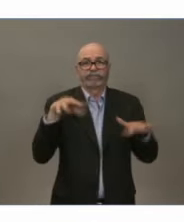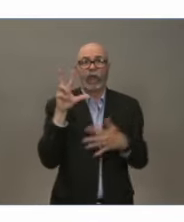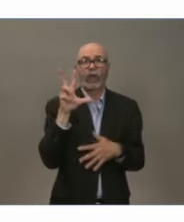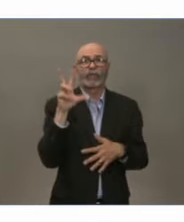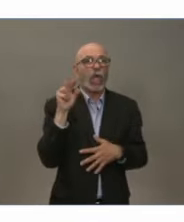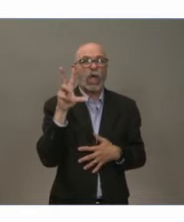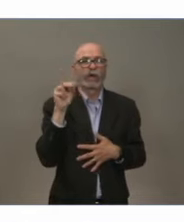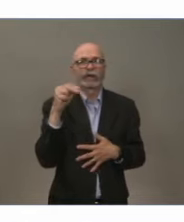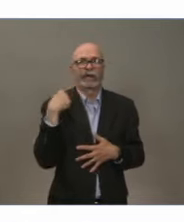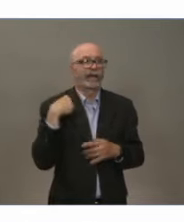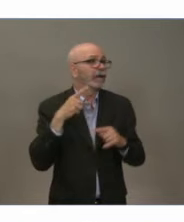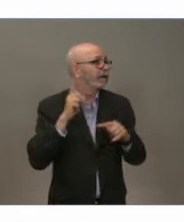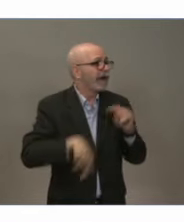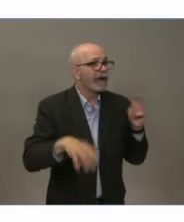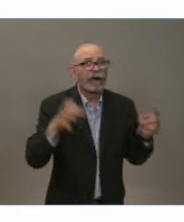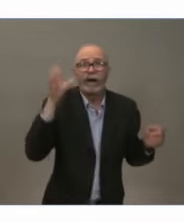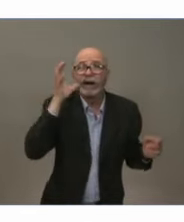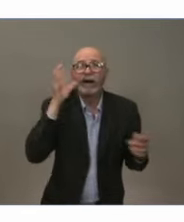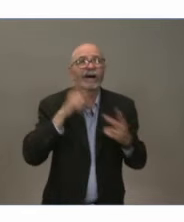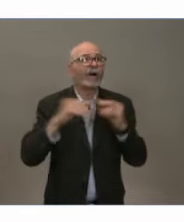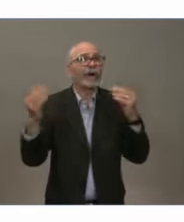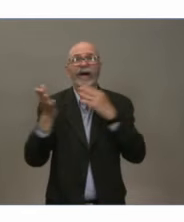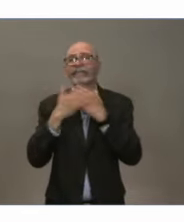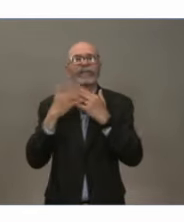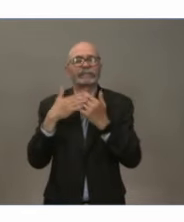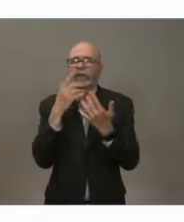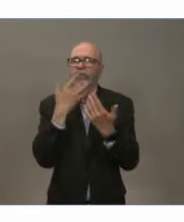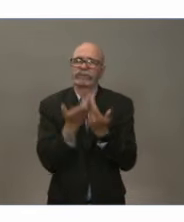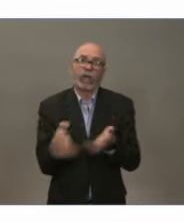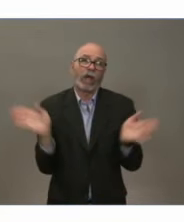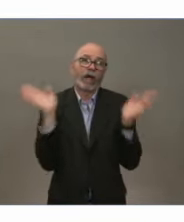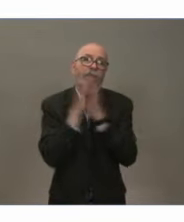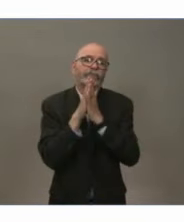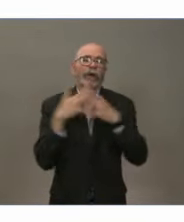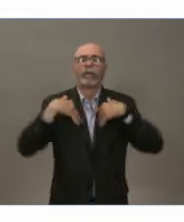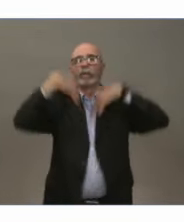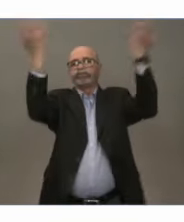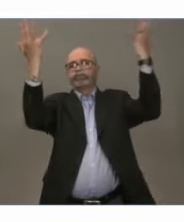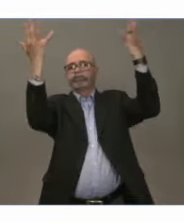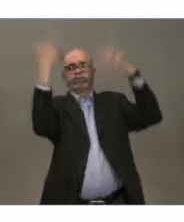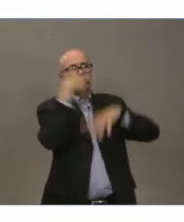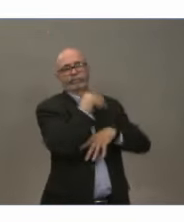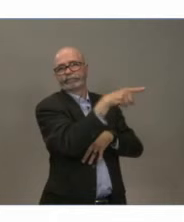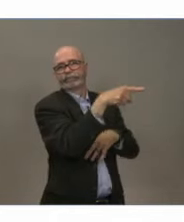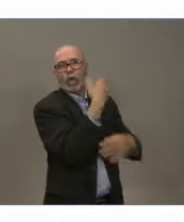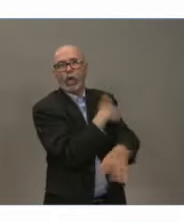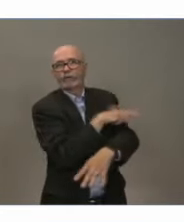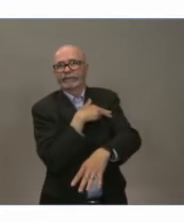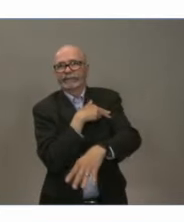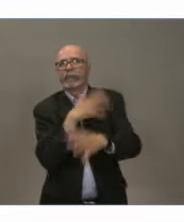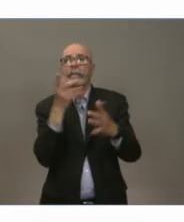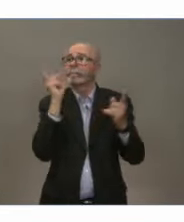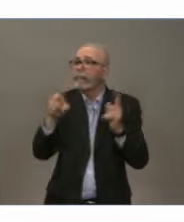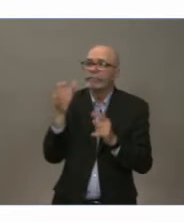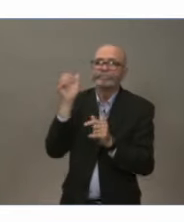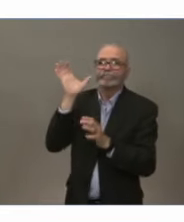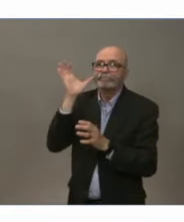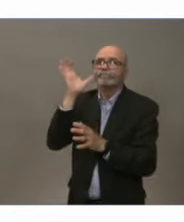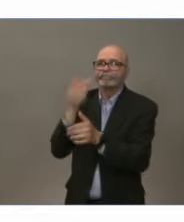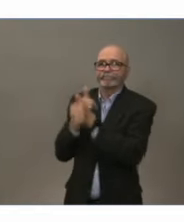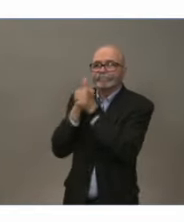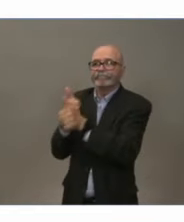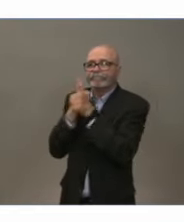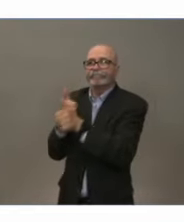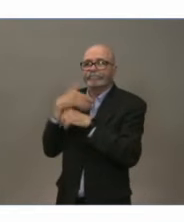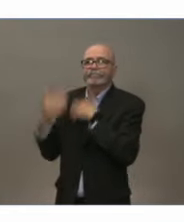modeling, the difference between having good public health measures and having limited or no